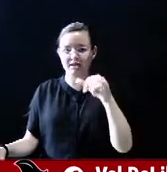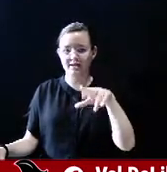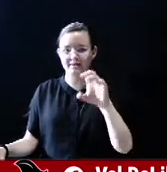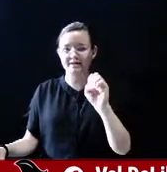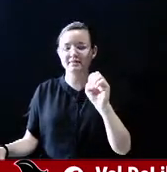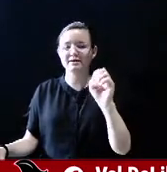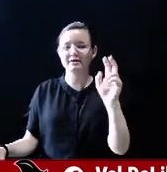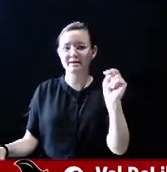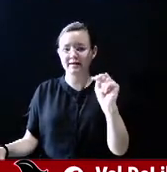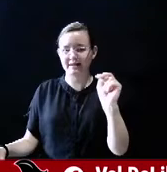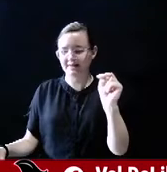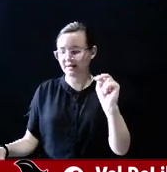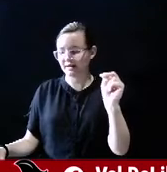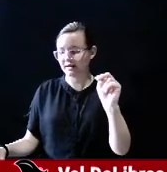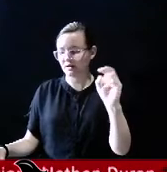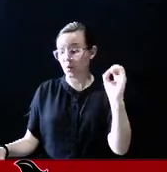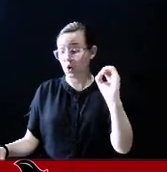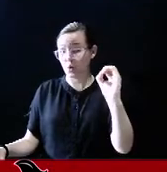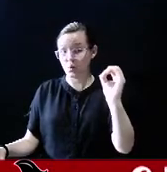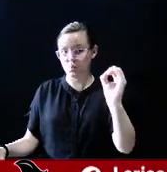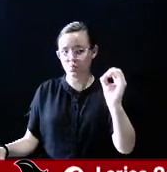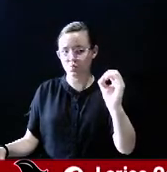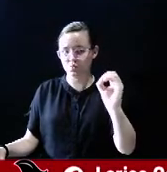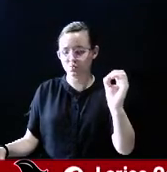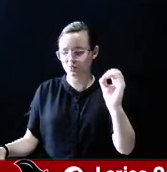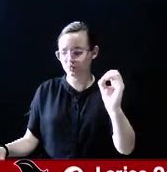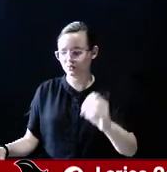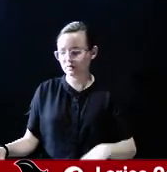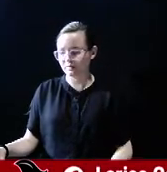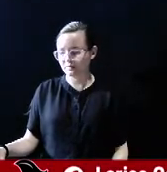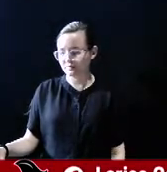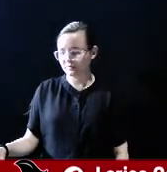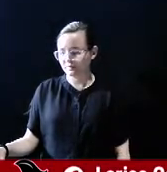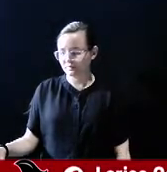Angelique Neve Ocampo.